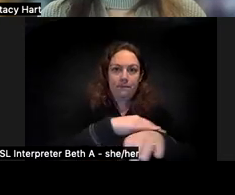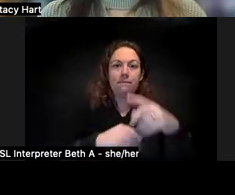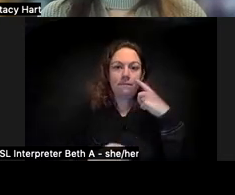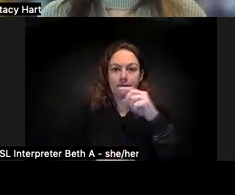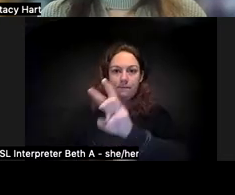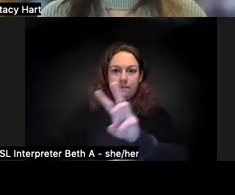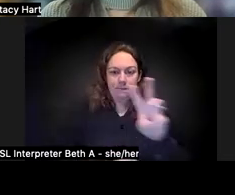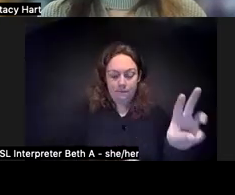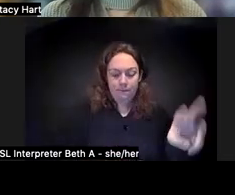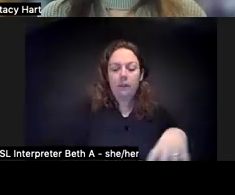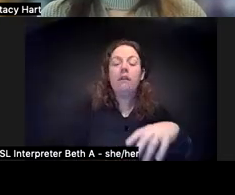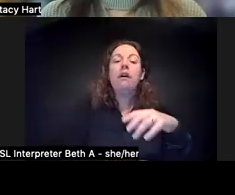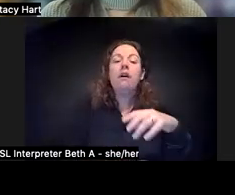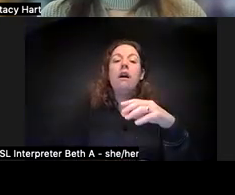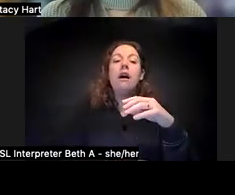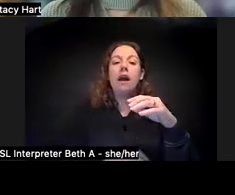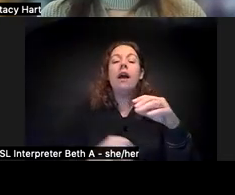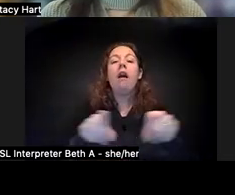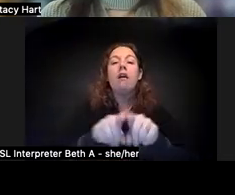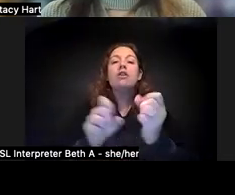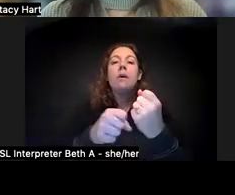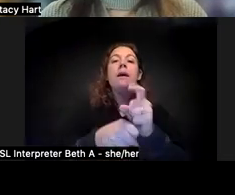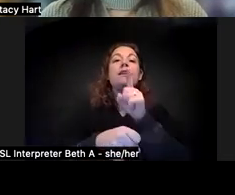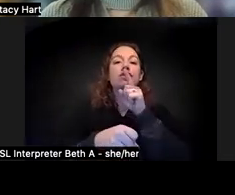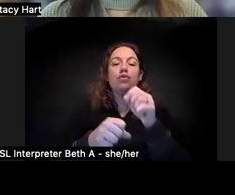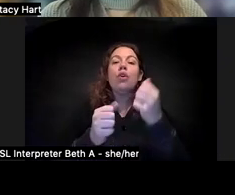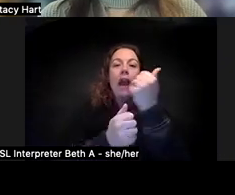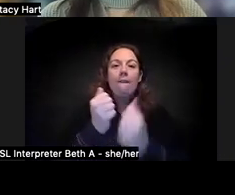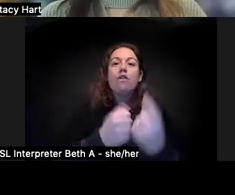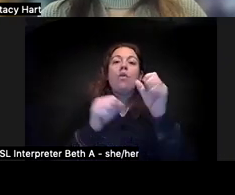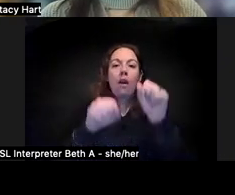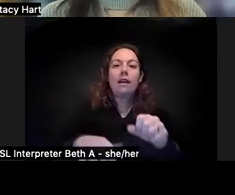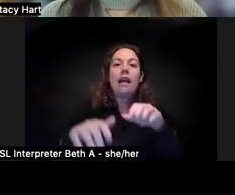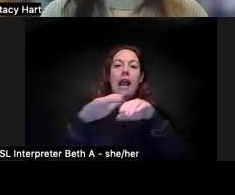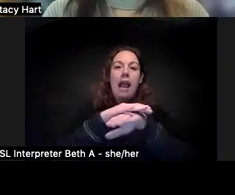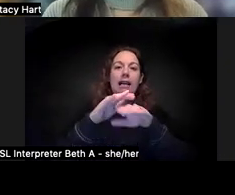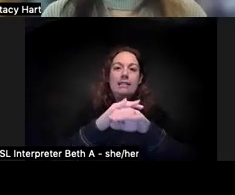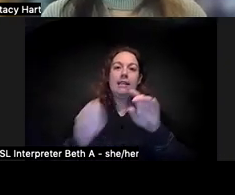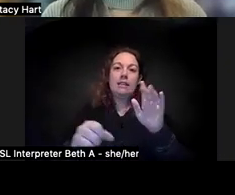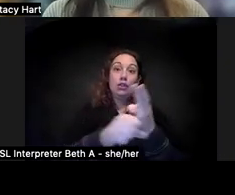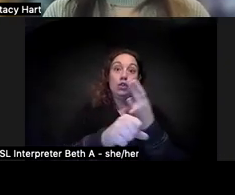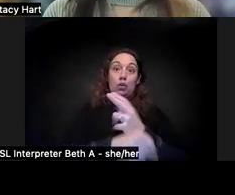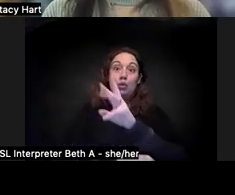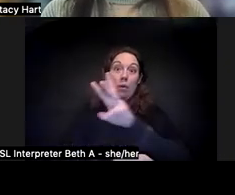And then that makes sure that the website is more usable for everybody. Next slide.